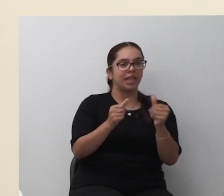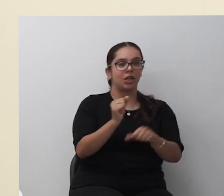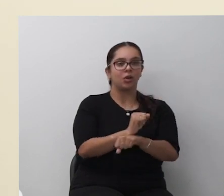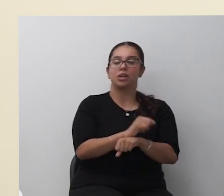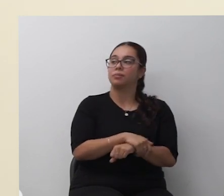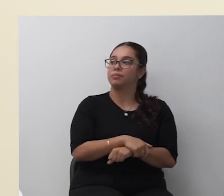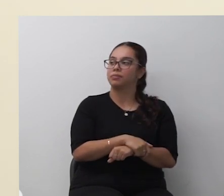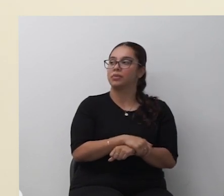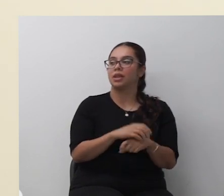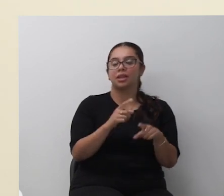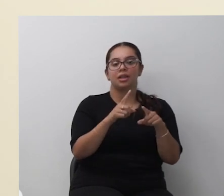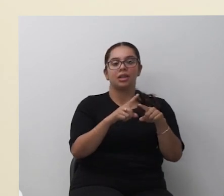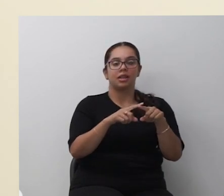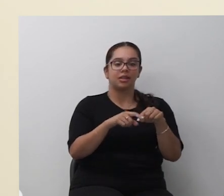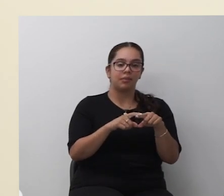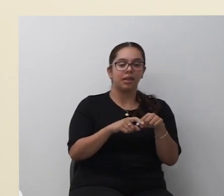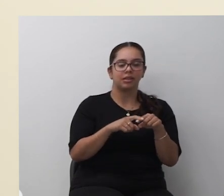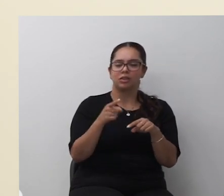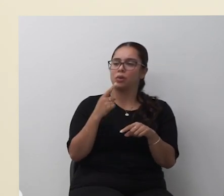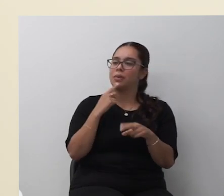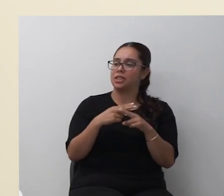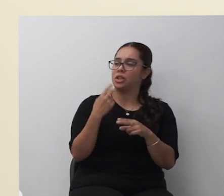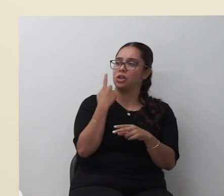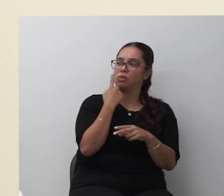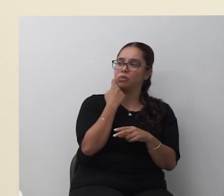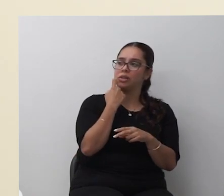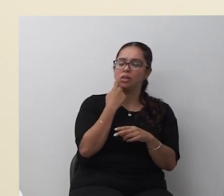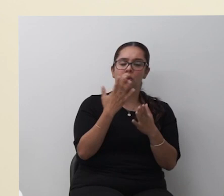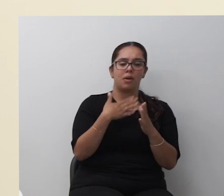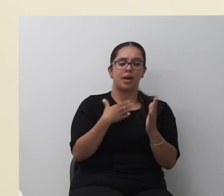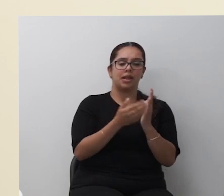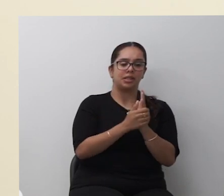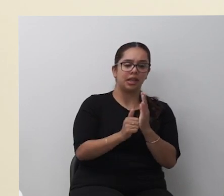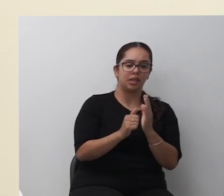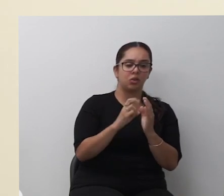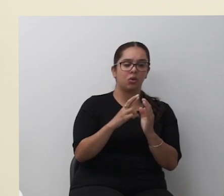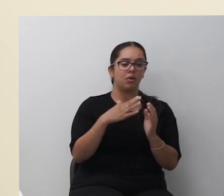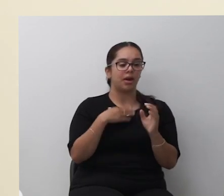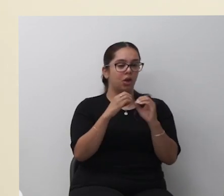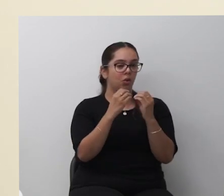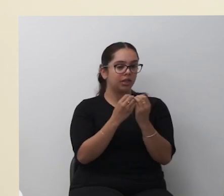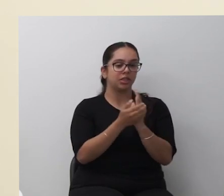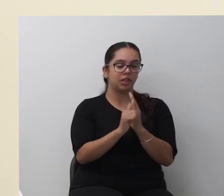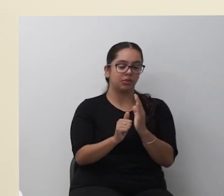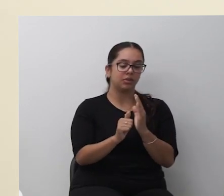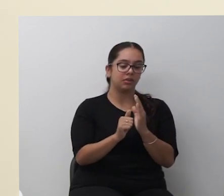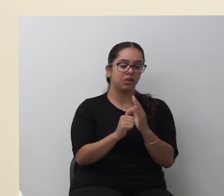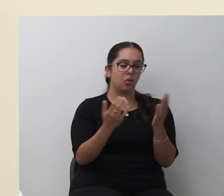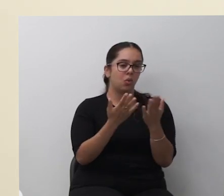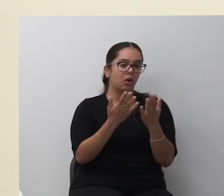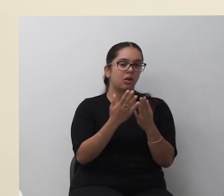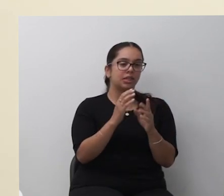So it depends, and you said this earlier, like what are our skills, what are my skills, or what are my organization skills? What